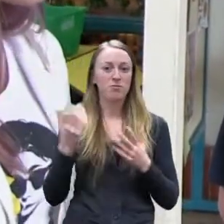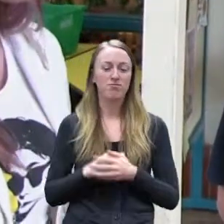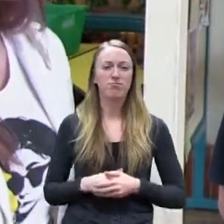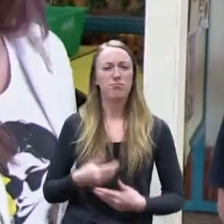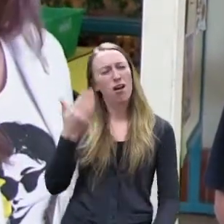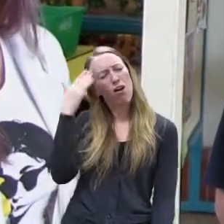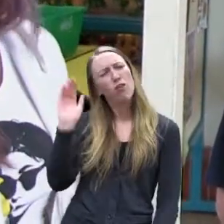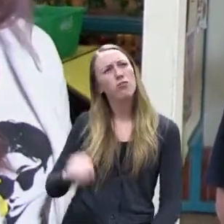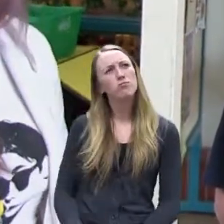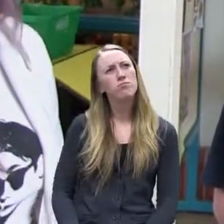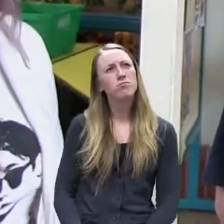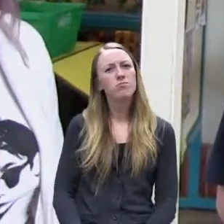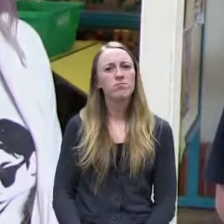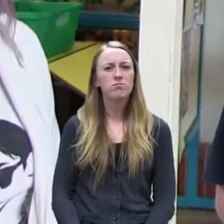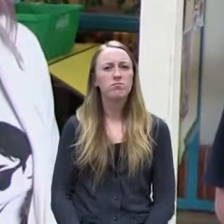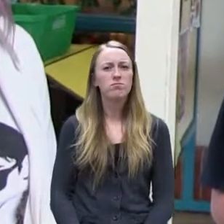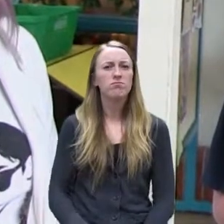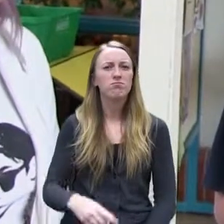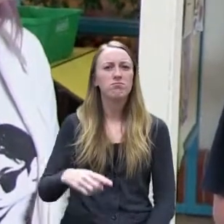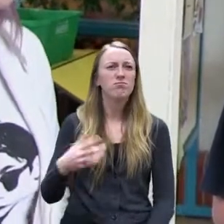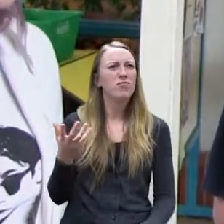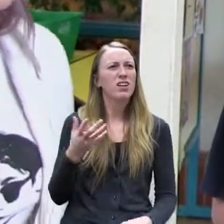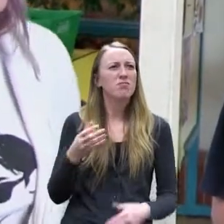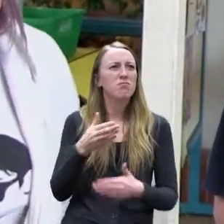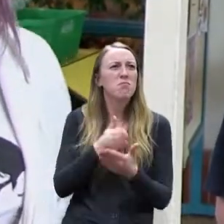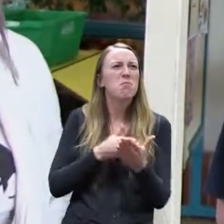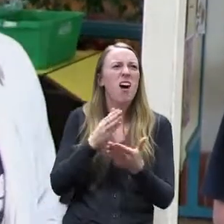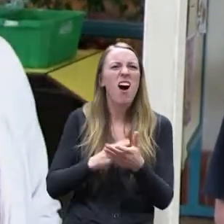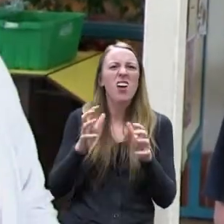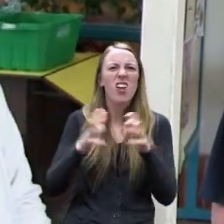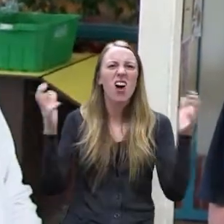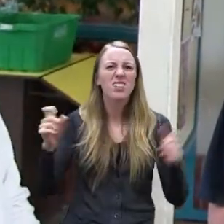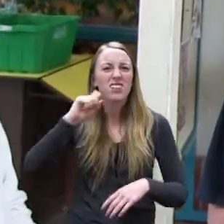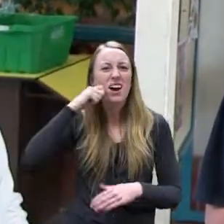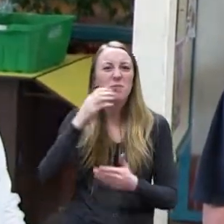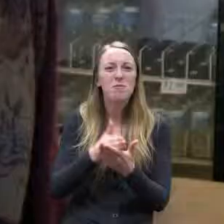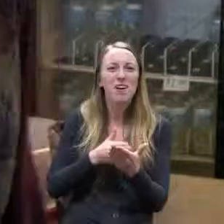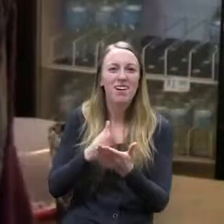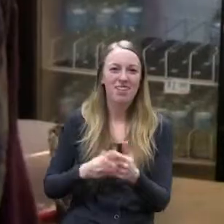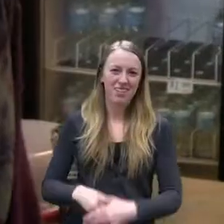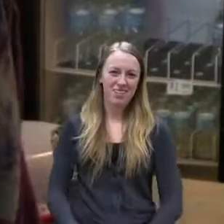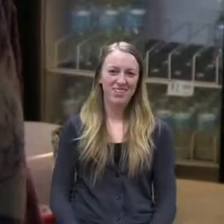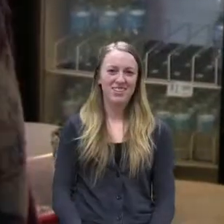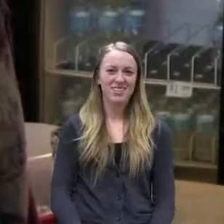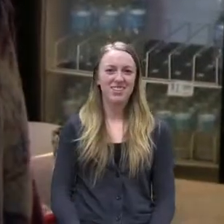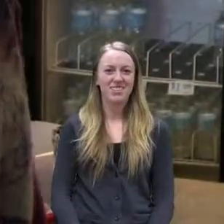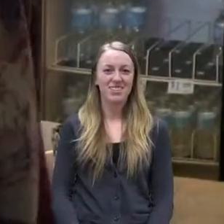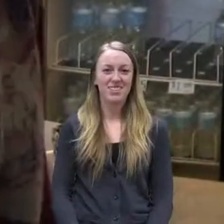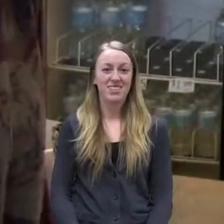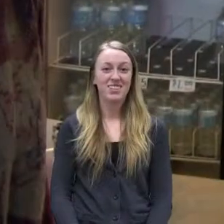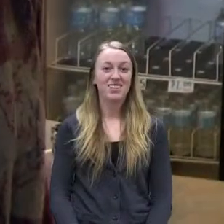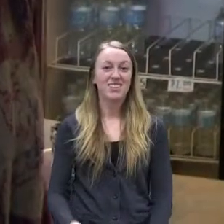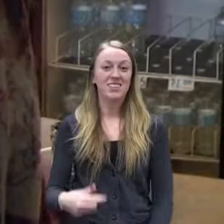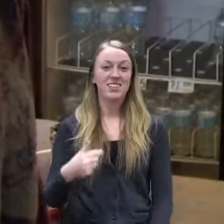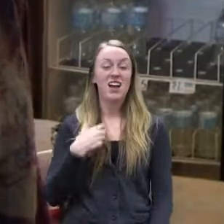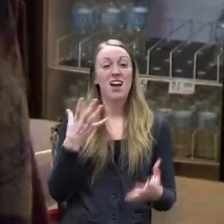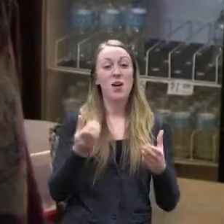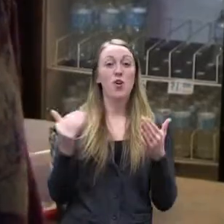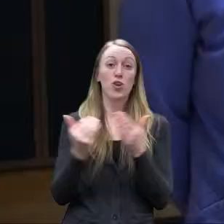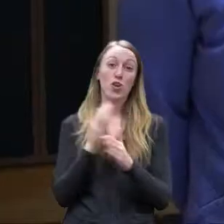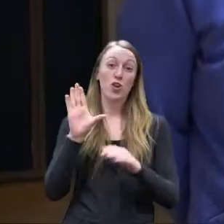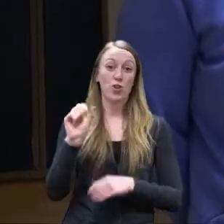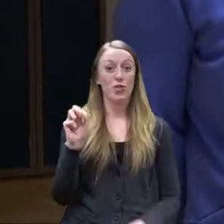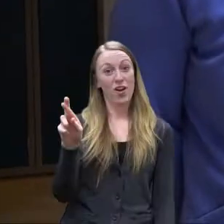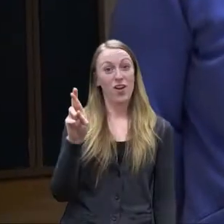I don't know. Like pie. Lots of apple pie. So, what do you want for Christmas? A new